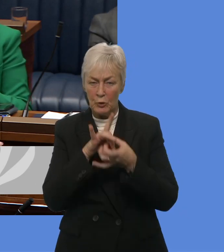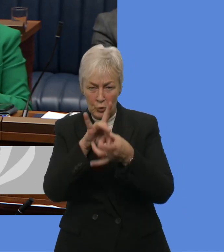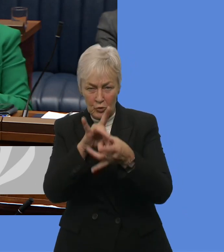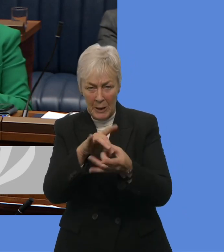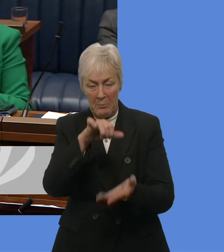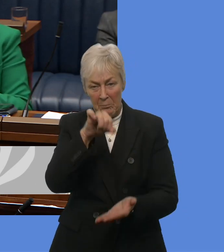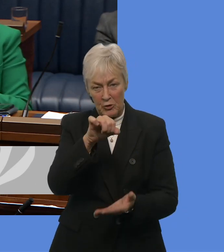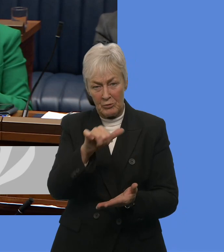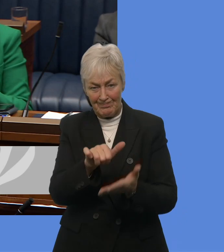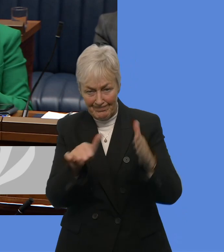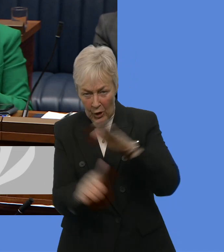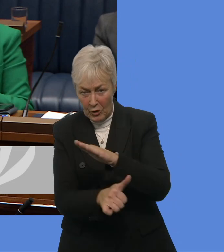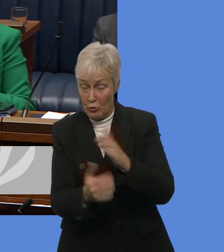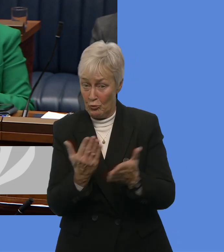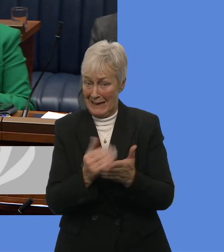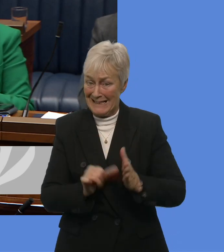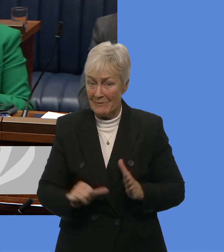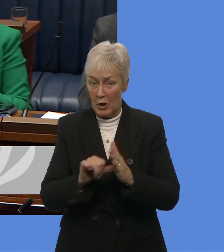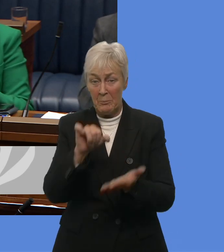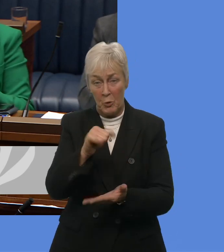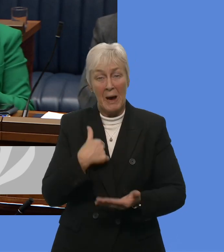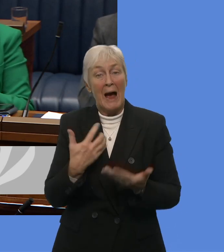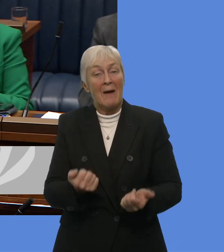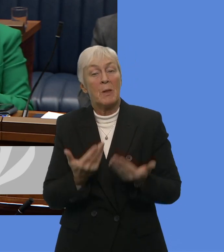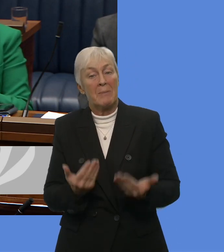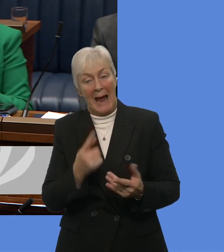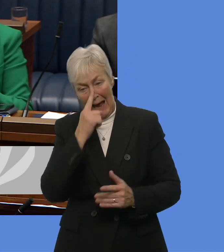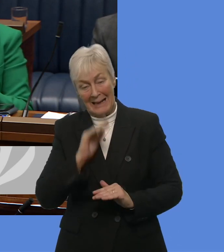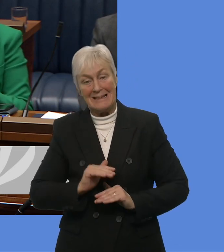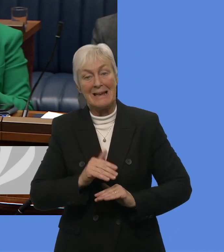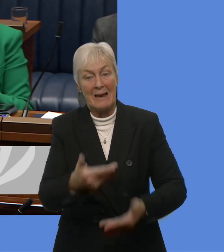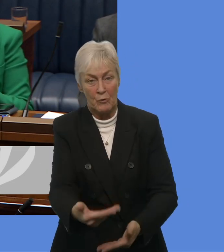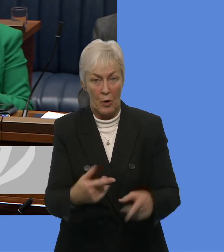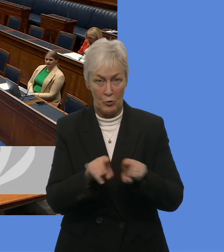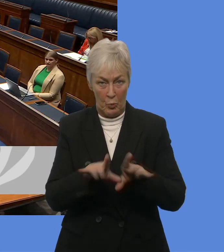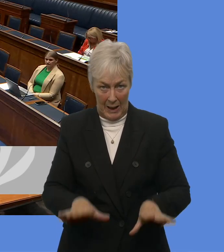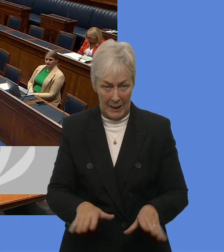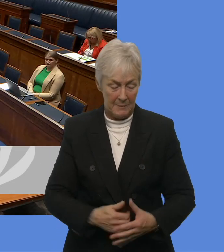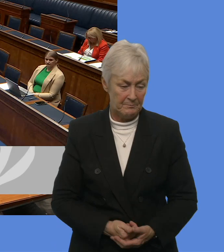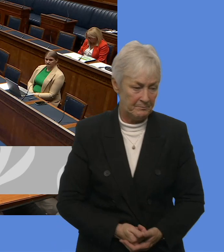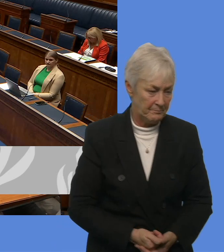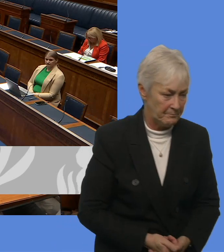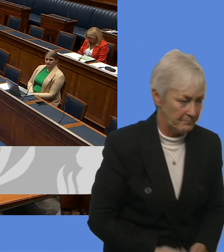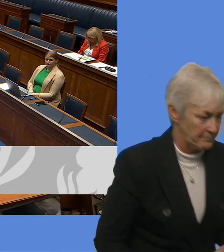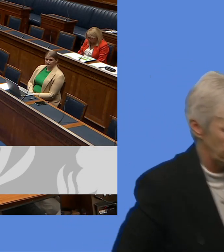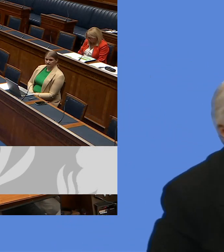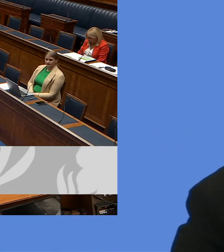budget within the very difficult budget envelope that we have, and that they are deliverable as well. Just